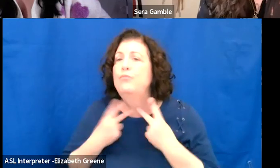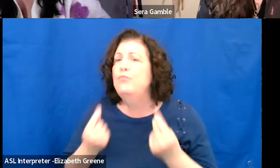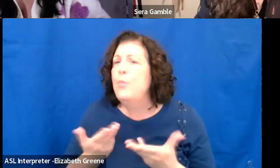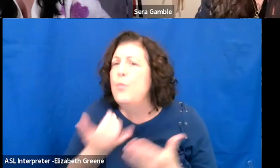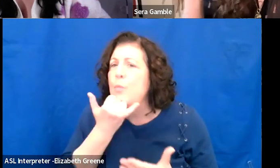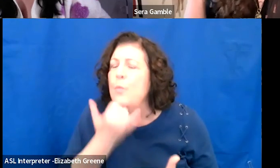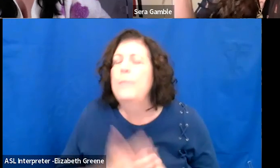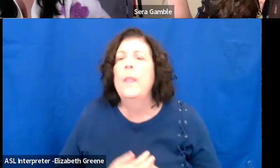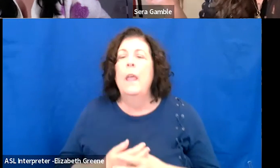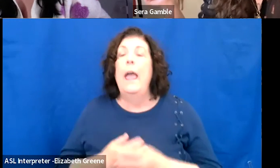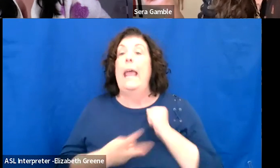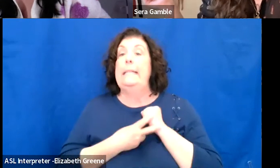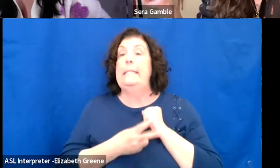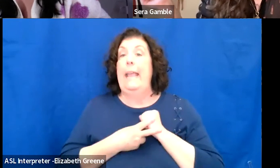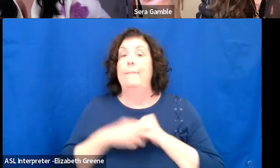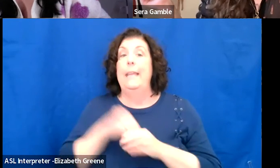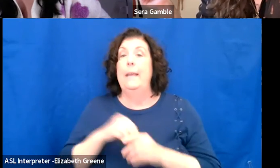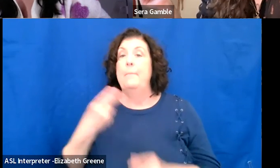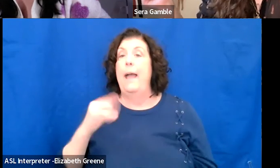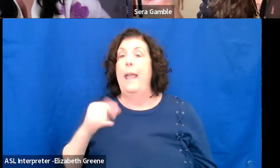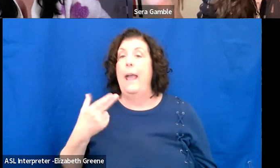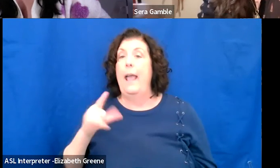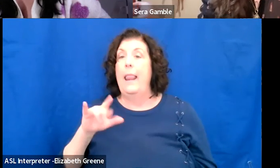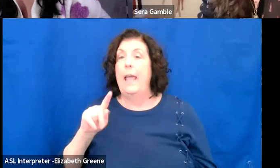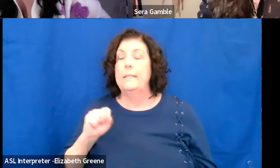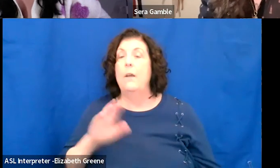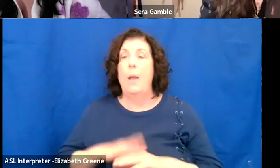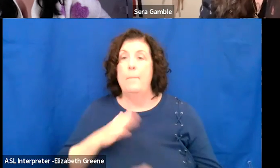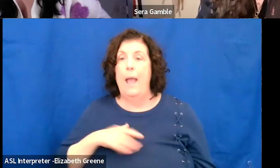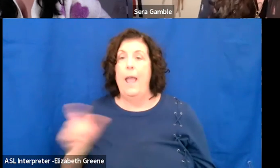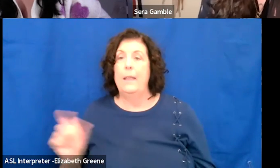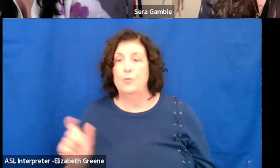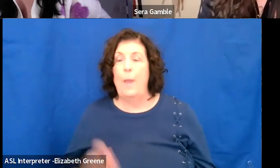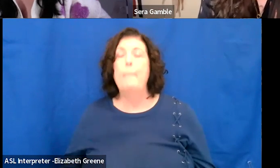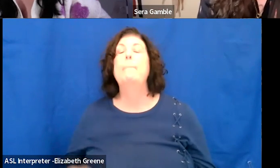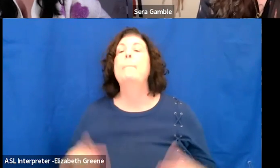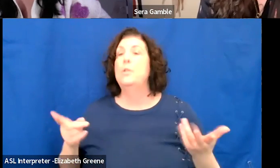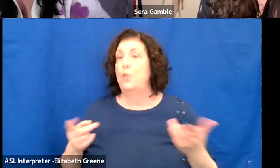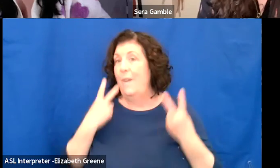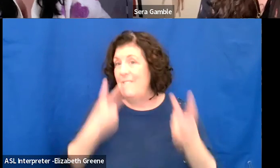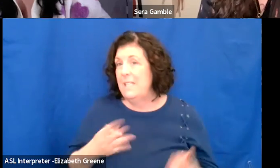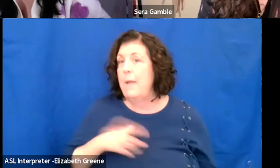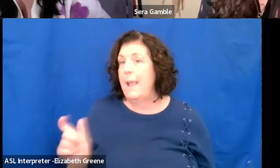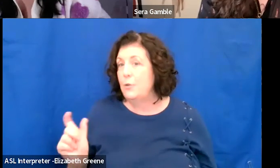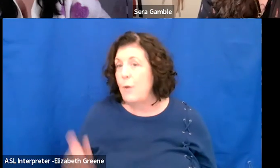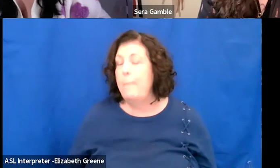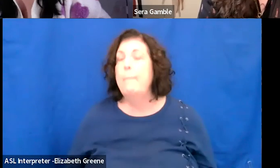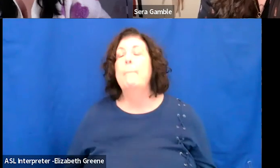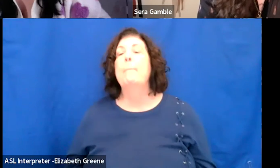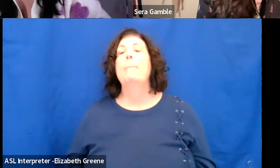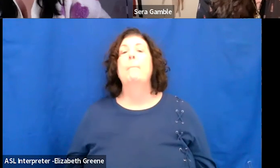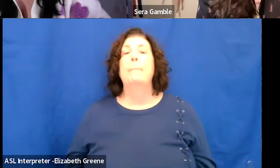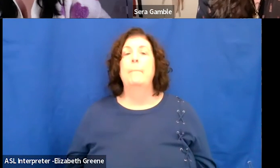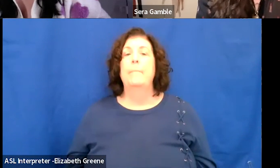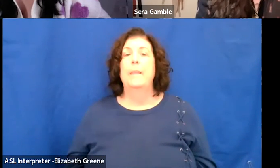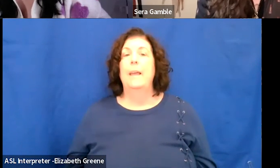And I save those in the highlights on my Instagram. So you can go to that too. And it's like, as